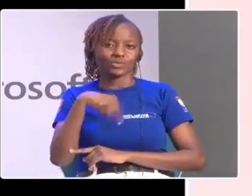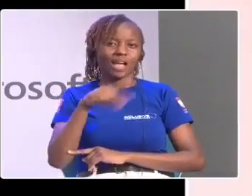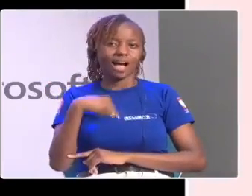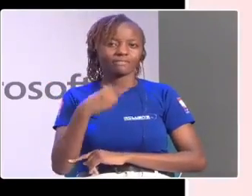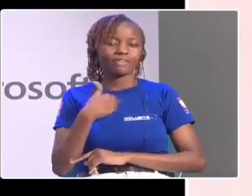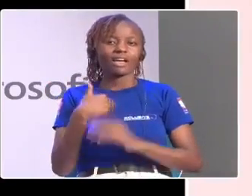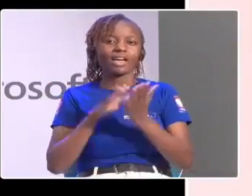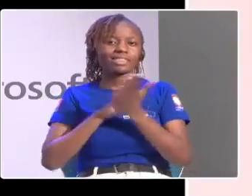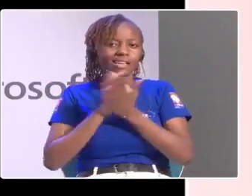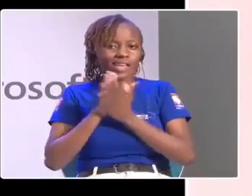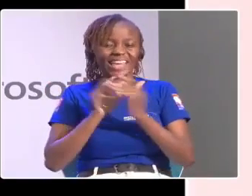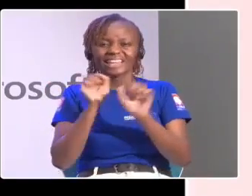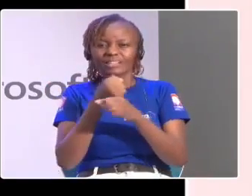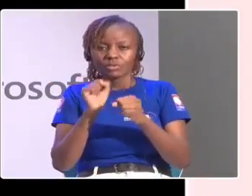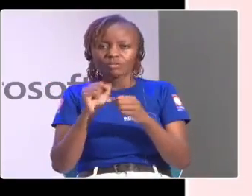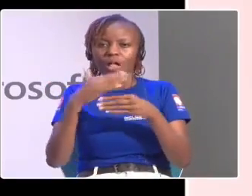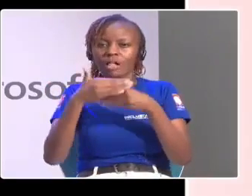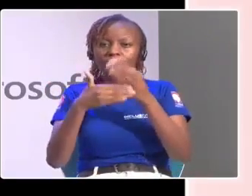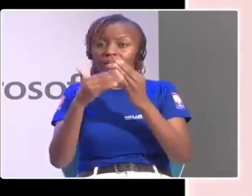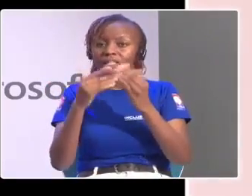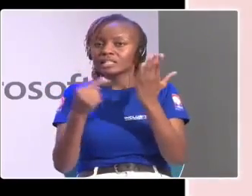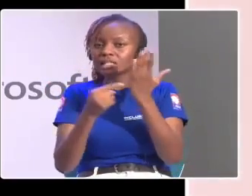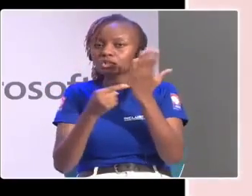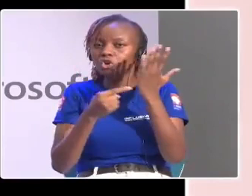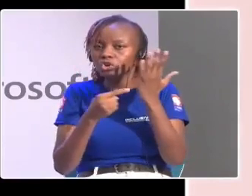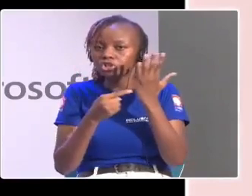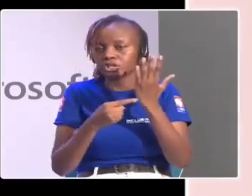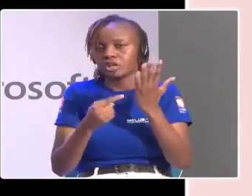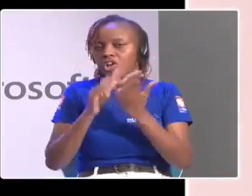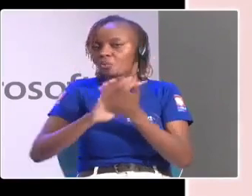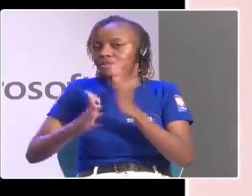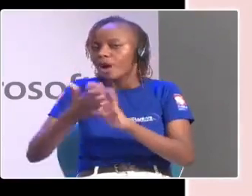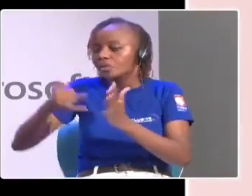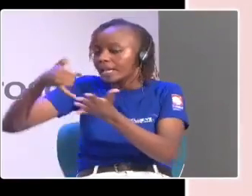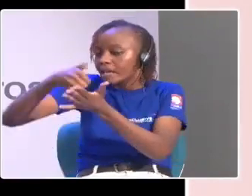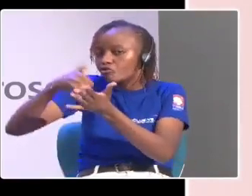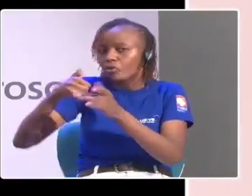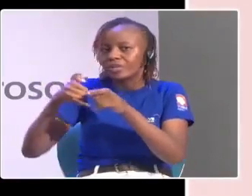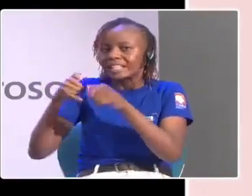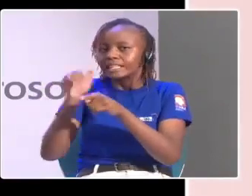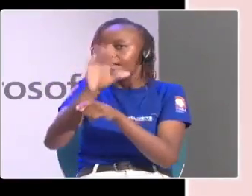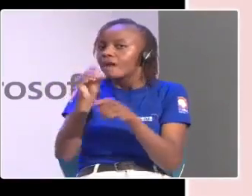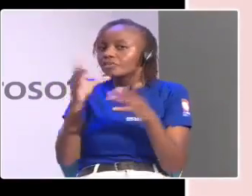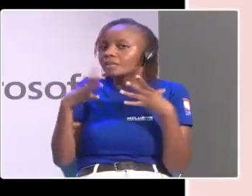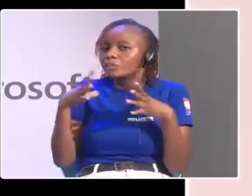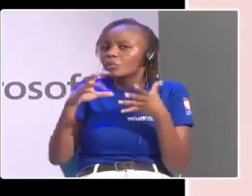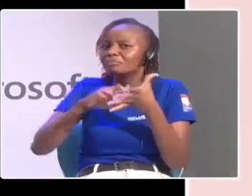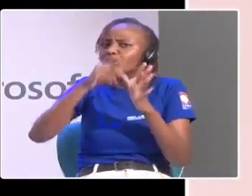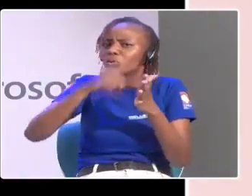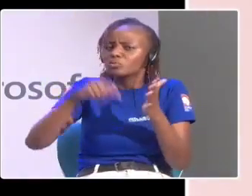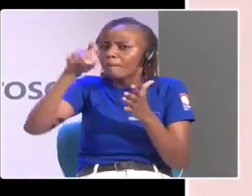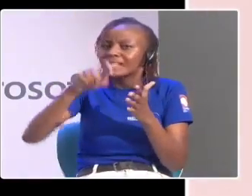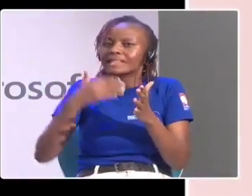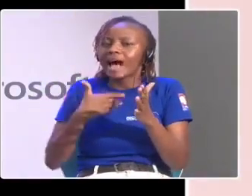build technology for people with disabilities or anyone without that kind of engagement. So it's a further extension of the inclusive design.